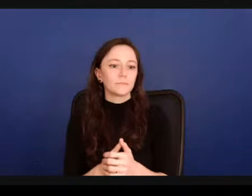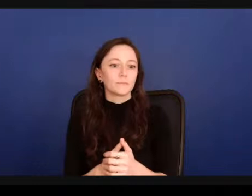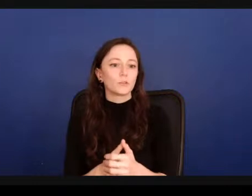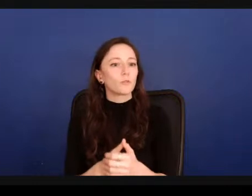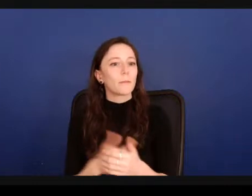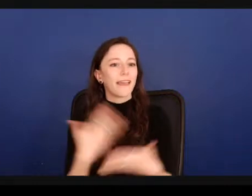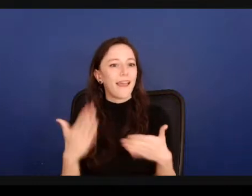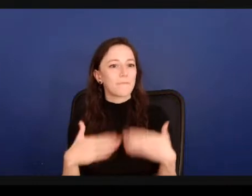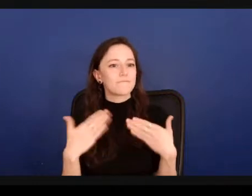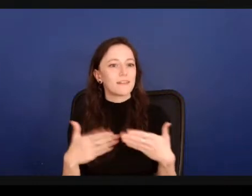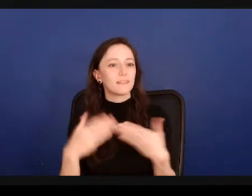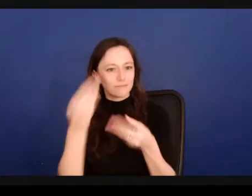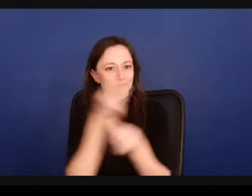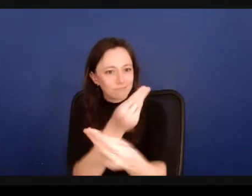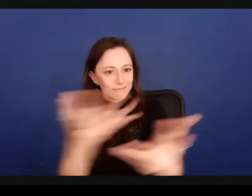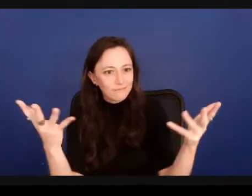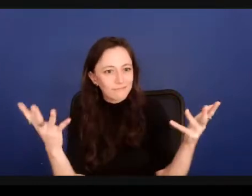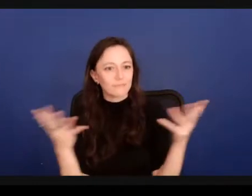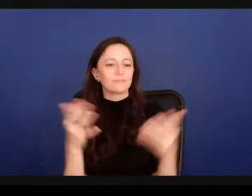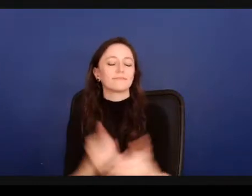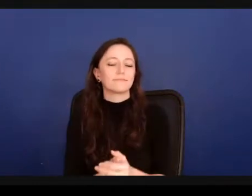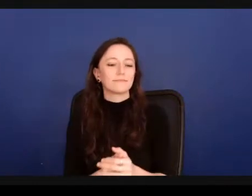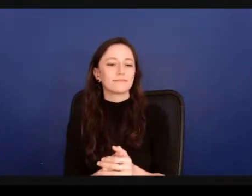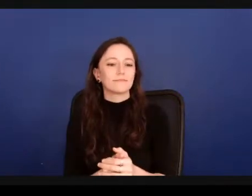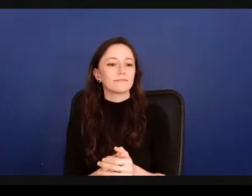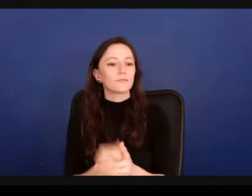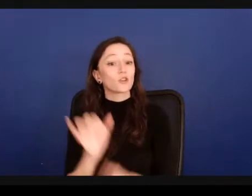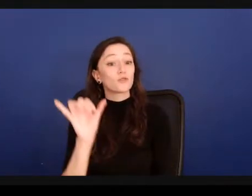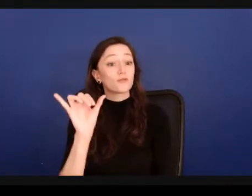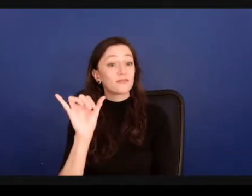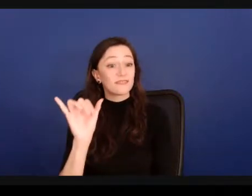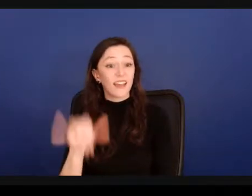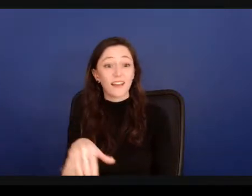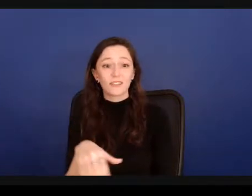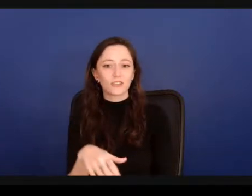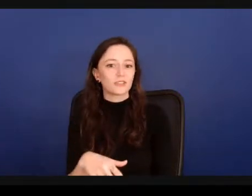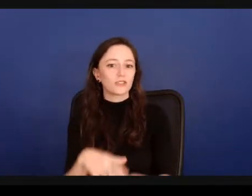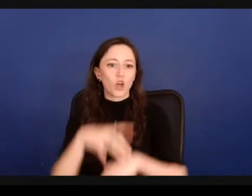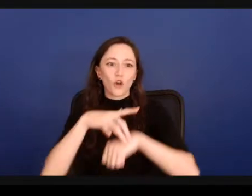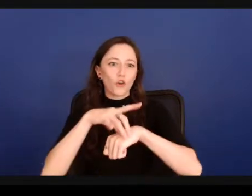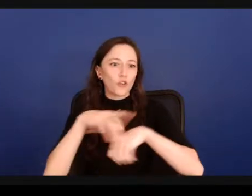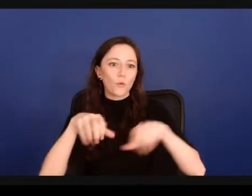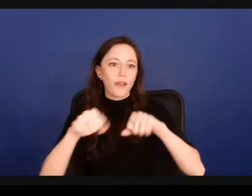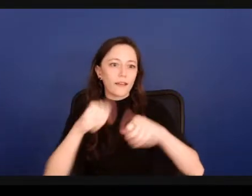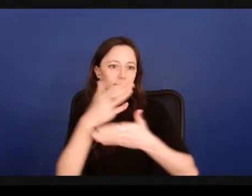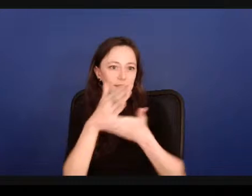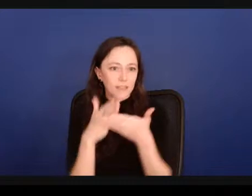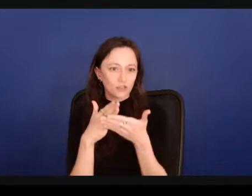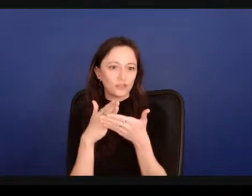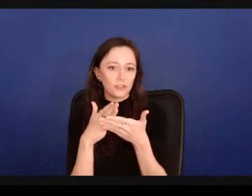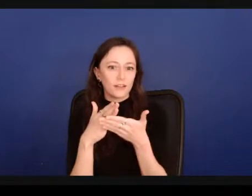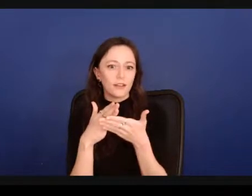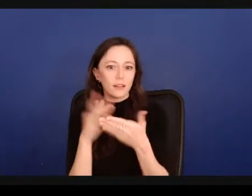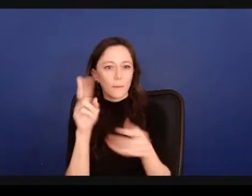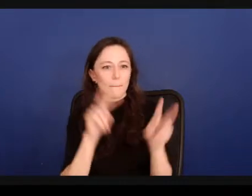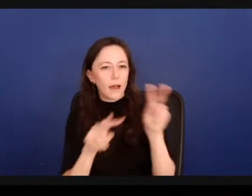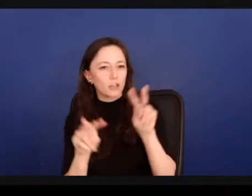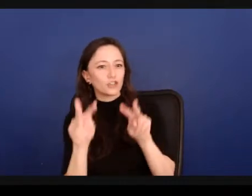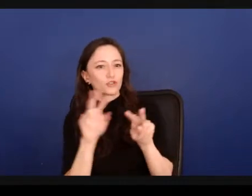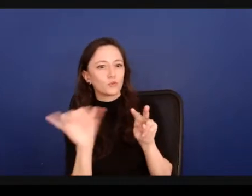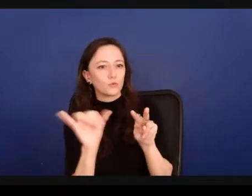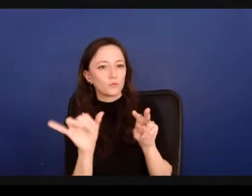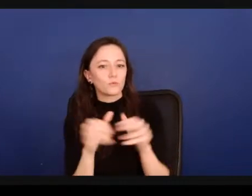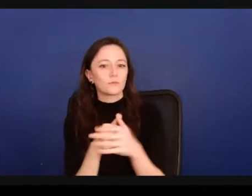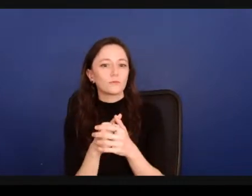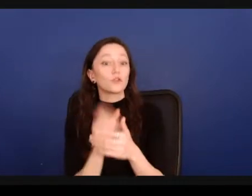So that's the earthquake, the pure earthquake section that does blend into our monitoring as well. So we'll talk about